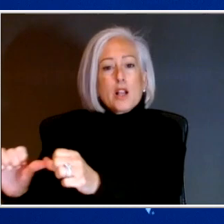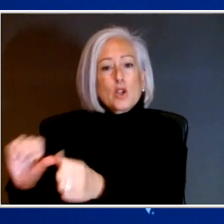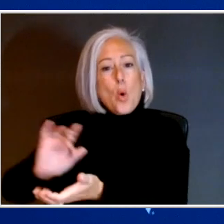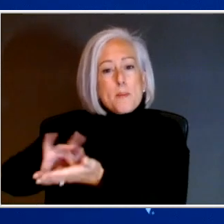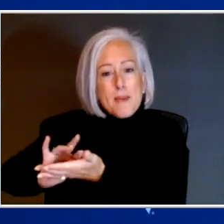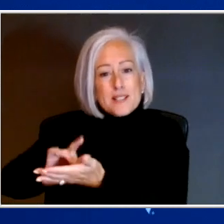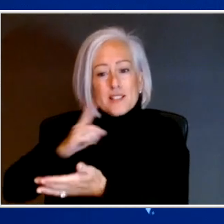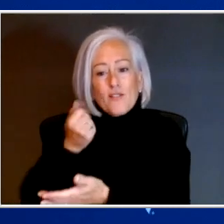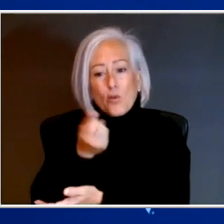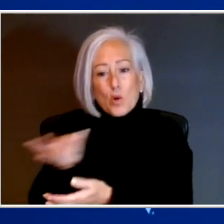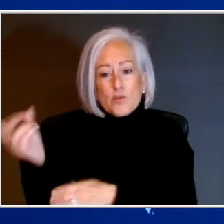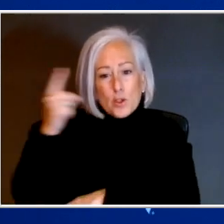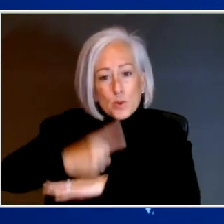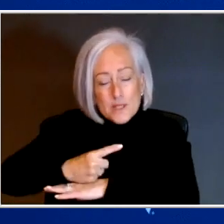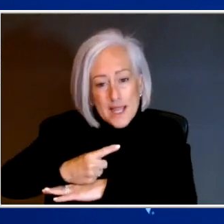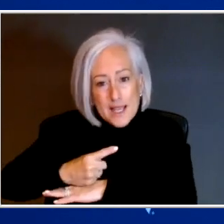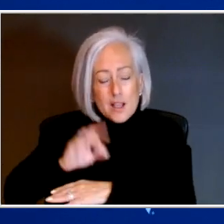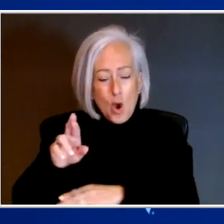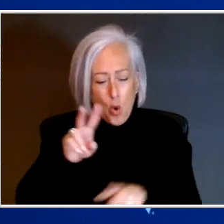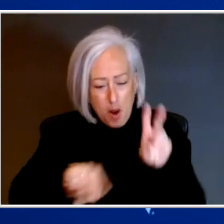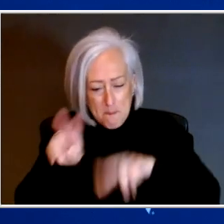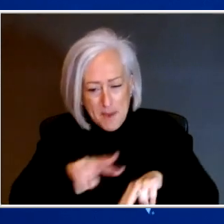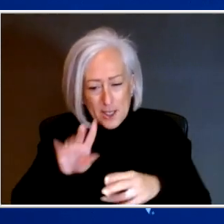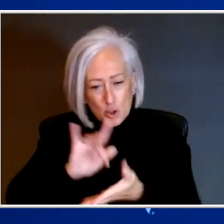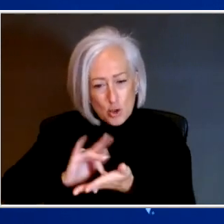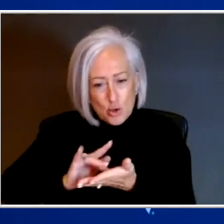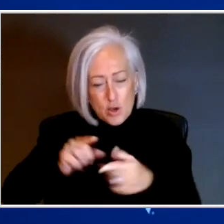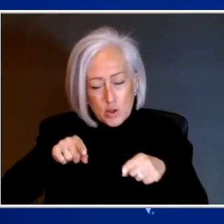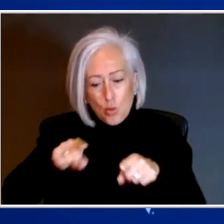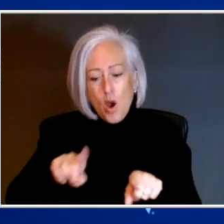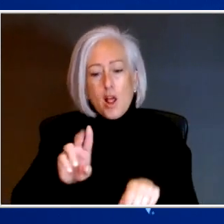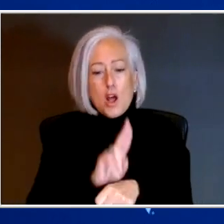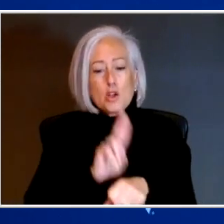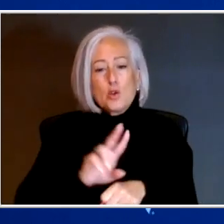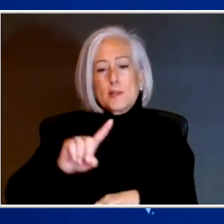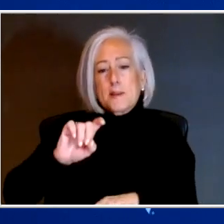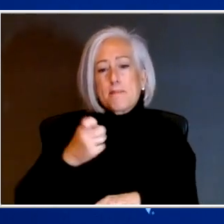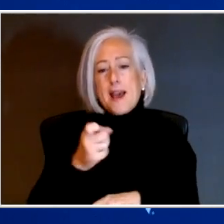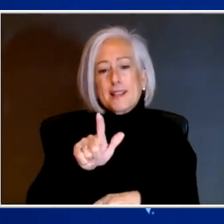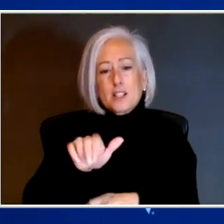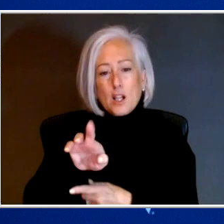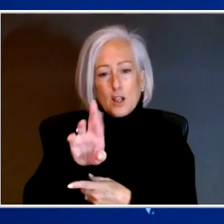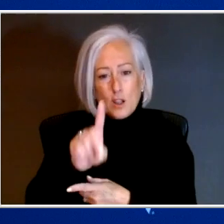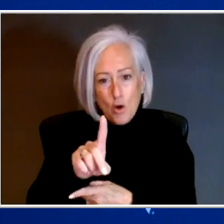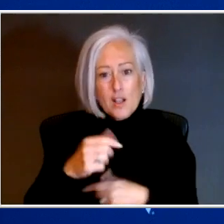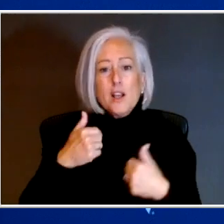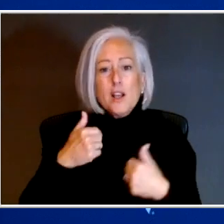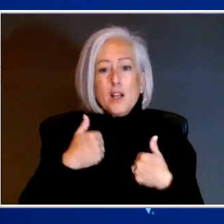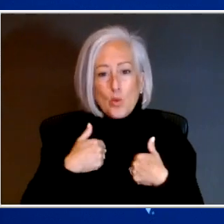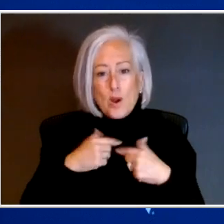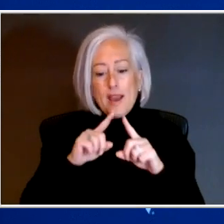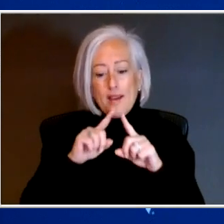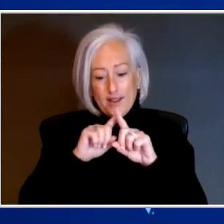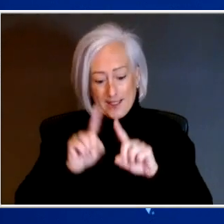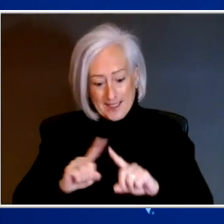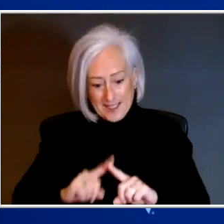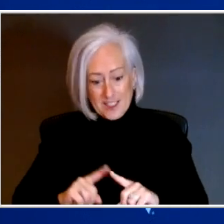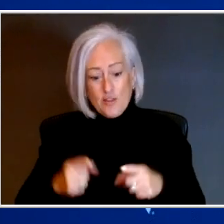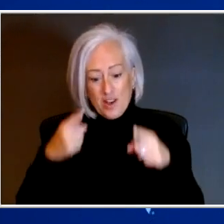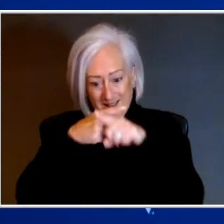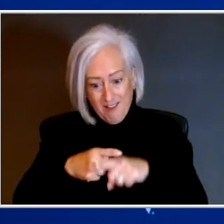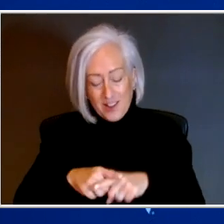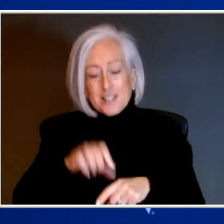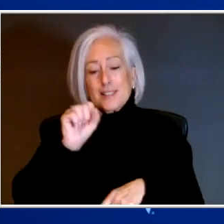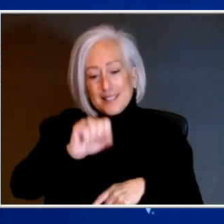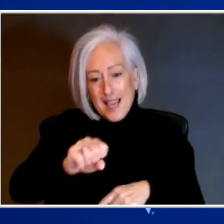monitor some of the effects of those drugs while you're taking Paxlovid? There are a few absolute contraindications, but again, if you are at